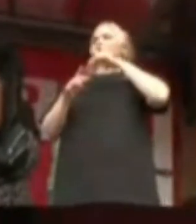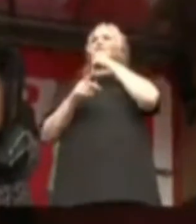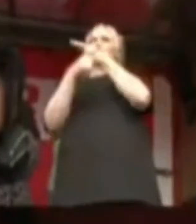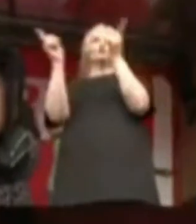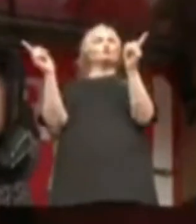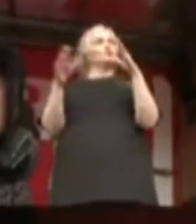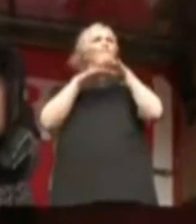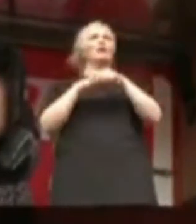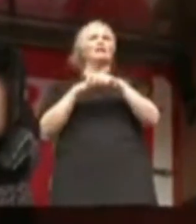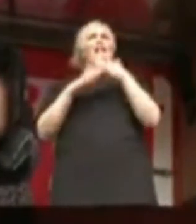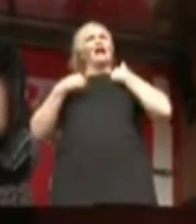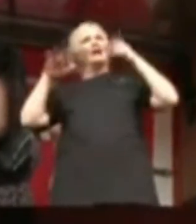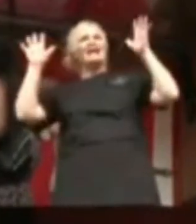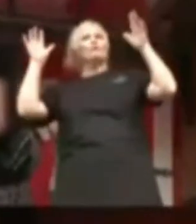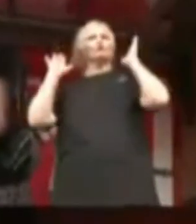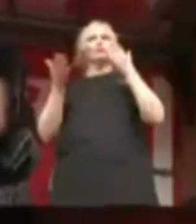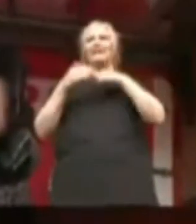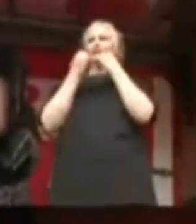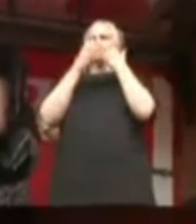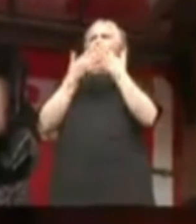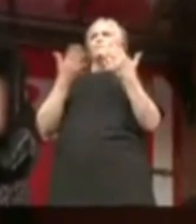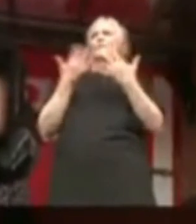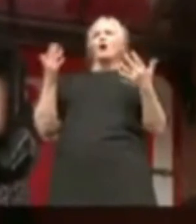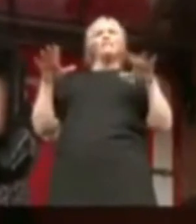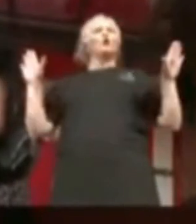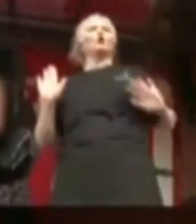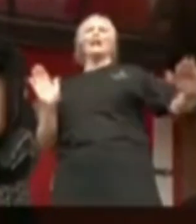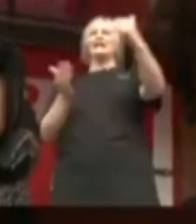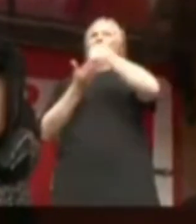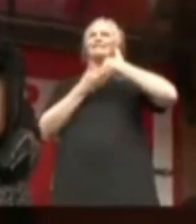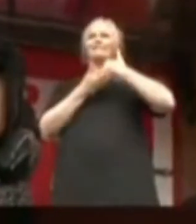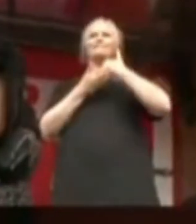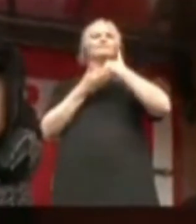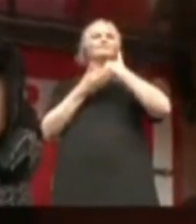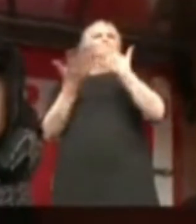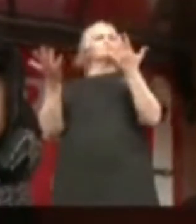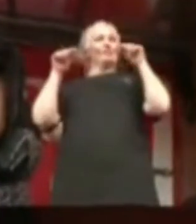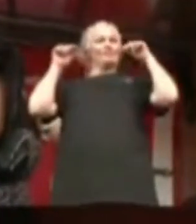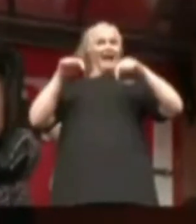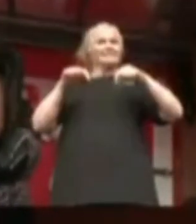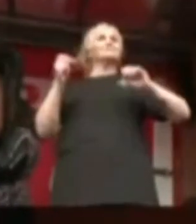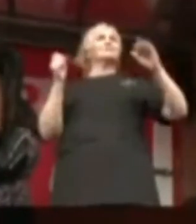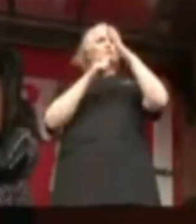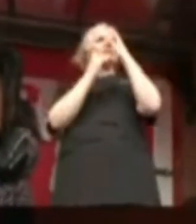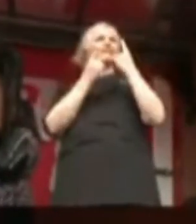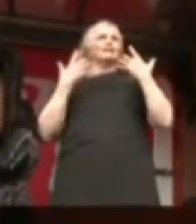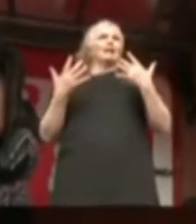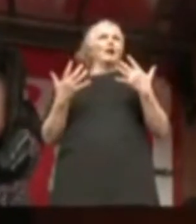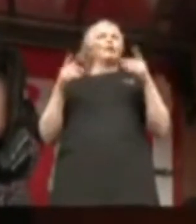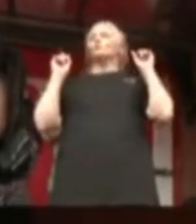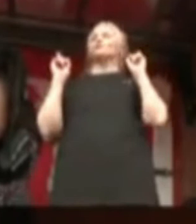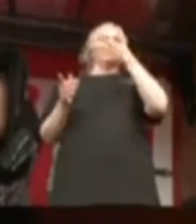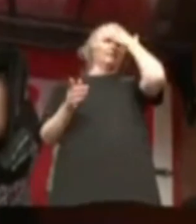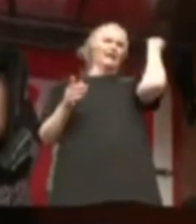let our heroes be in number. Let them be the collective. This is what matters now, and we cannot forget